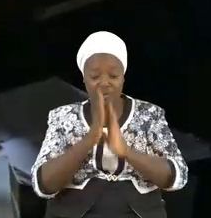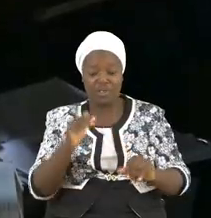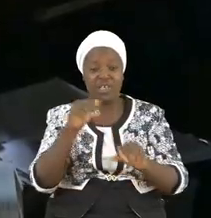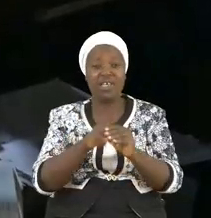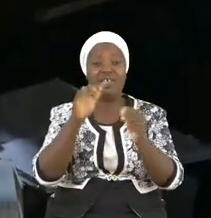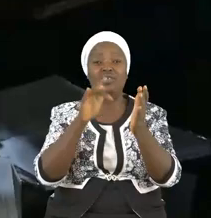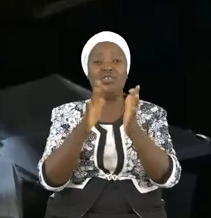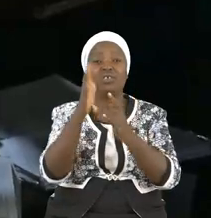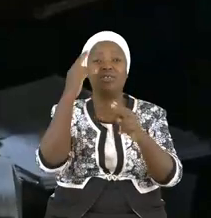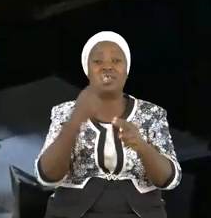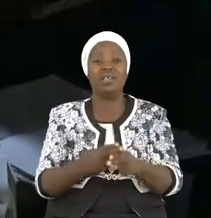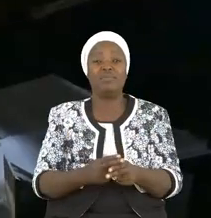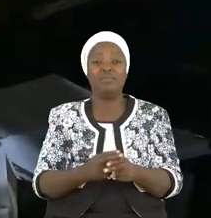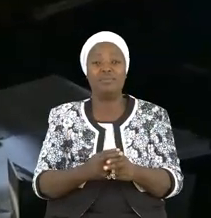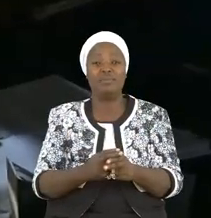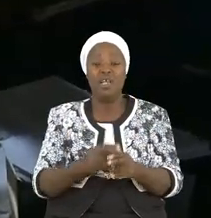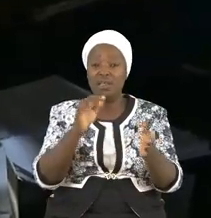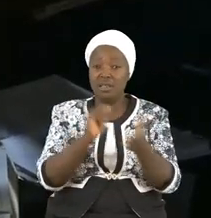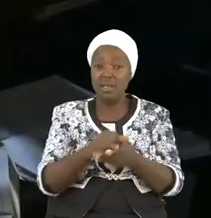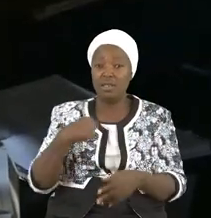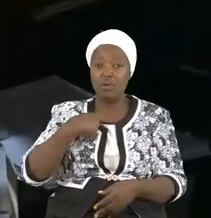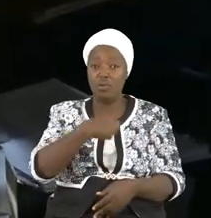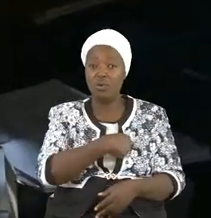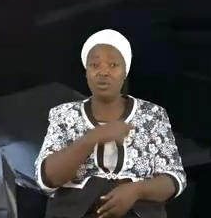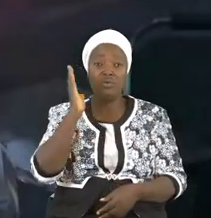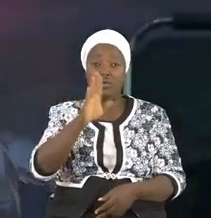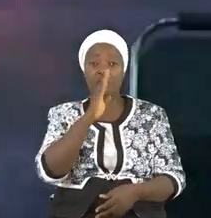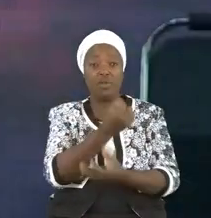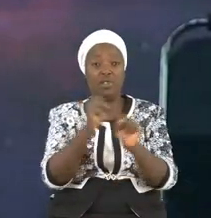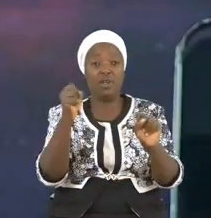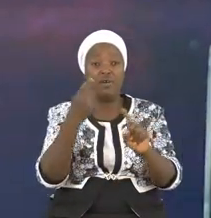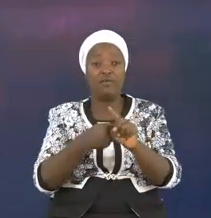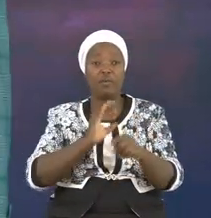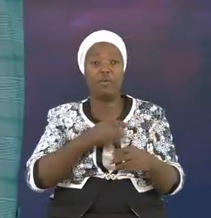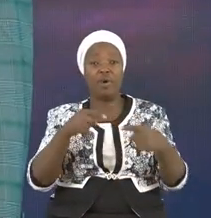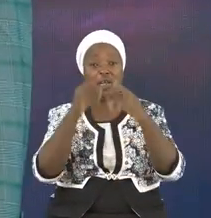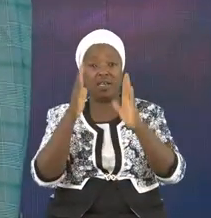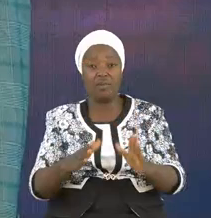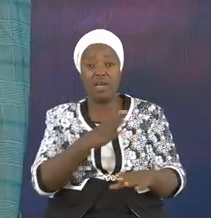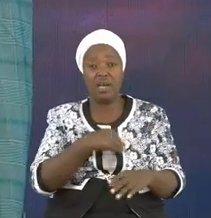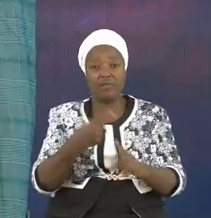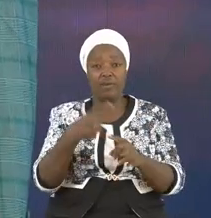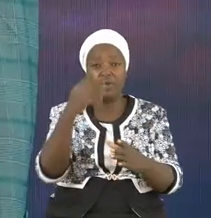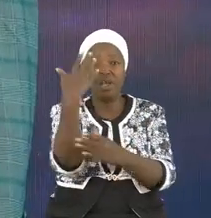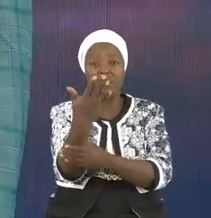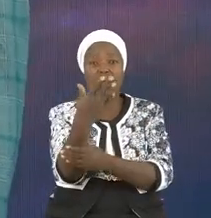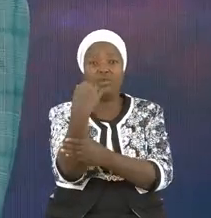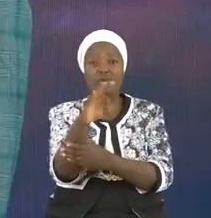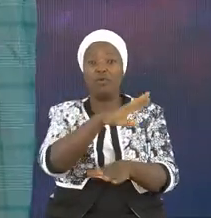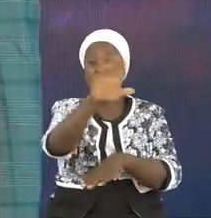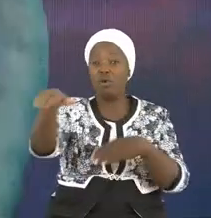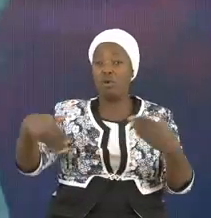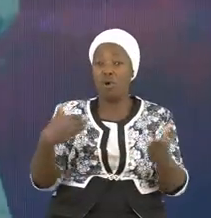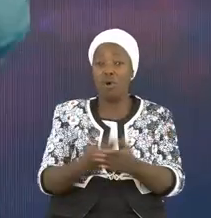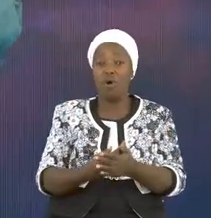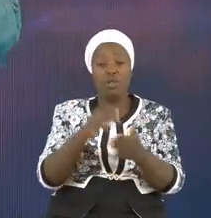name, that we shall be saved from our enemies and from the hand of all that